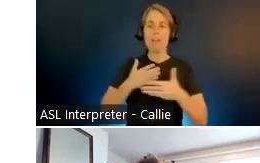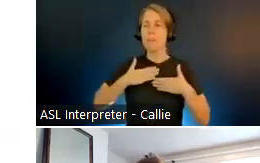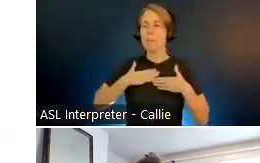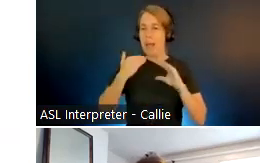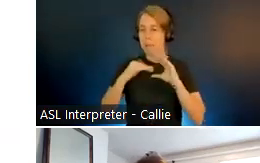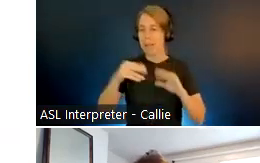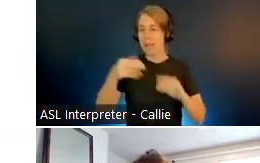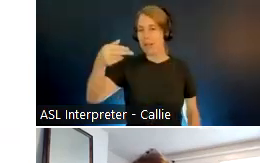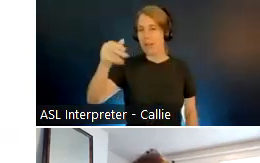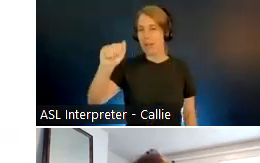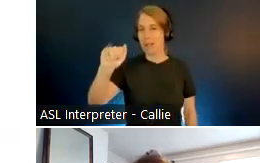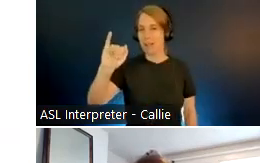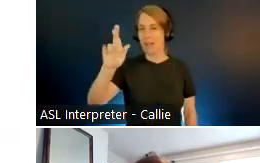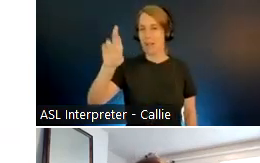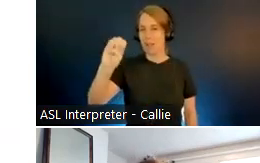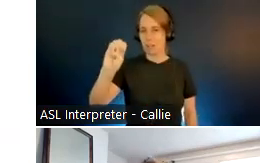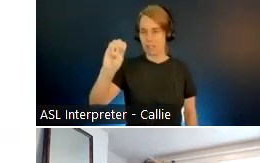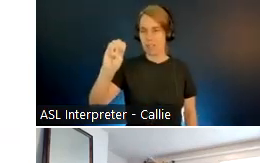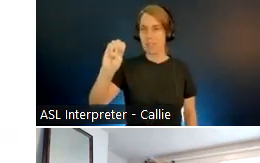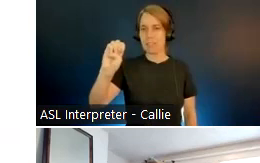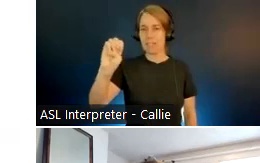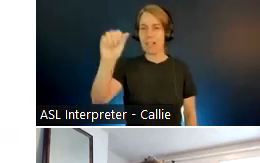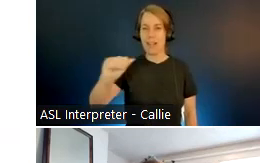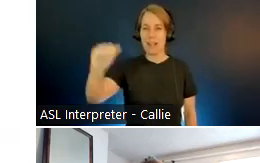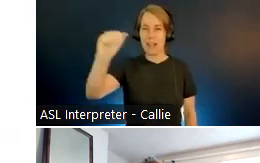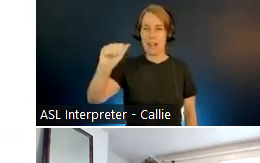name, HAIRE, at